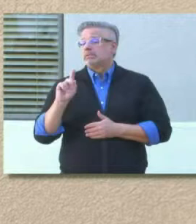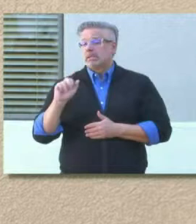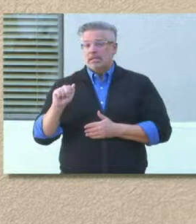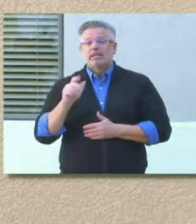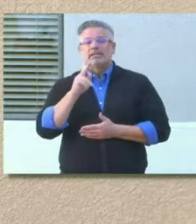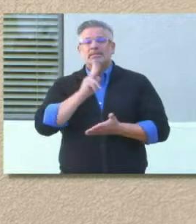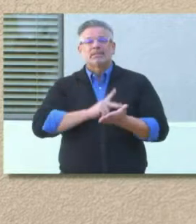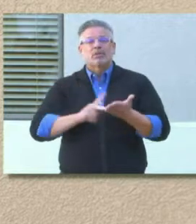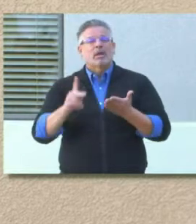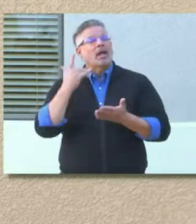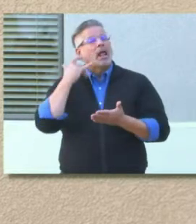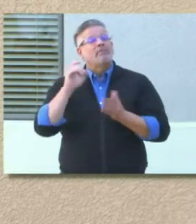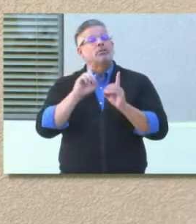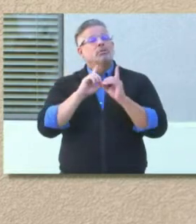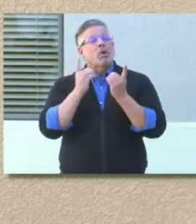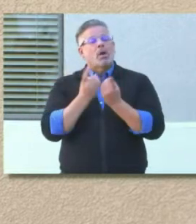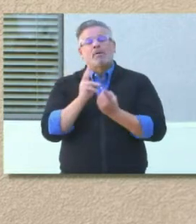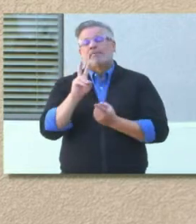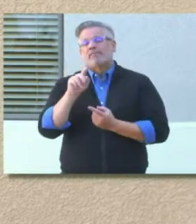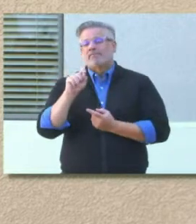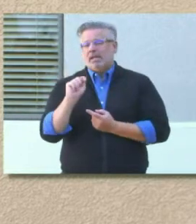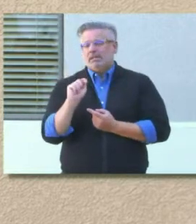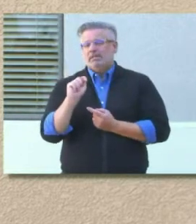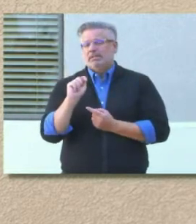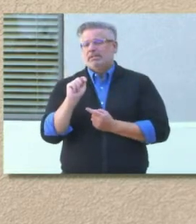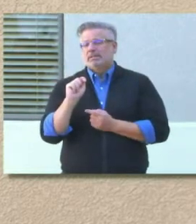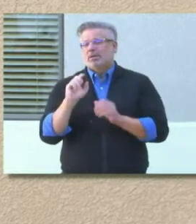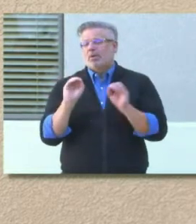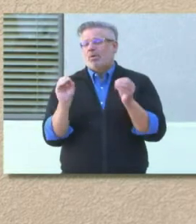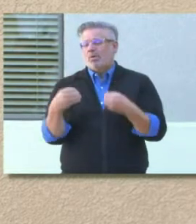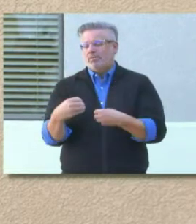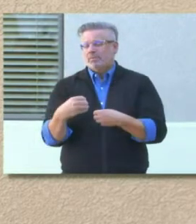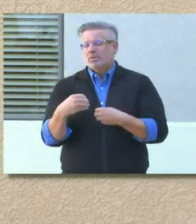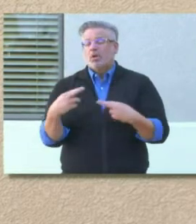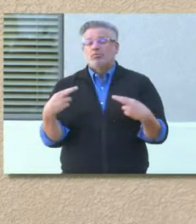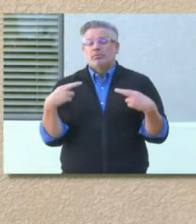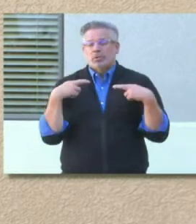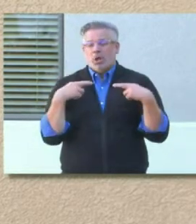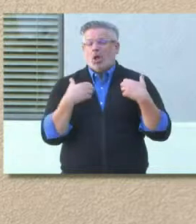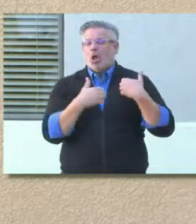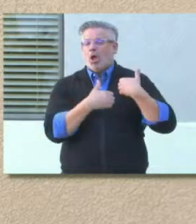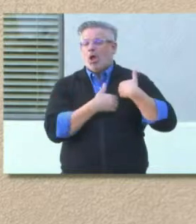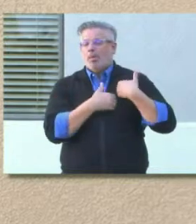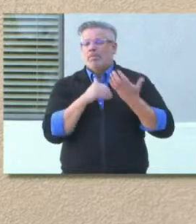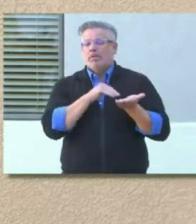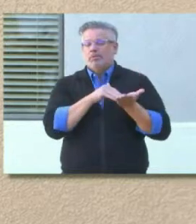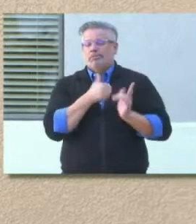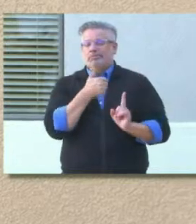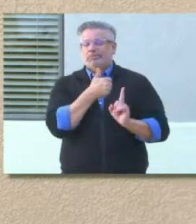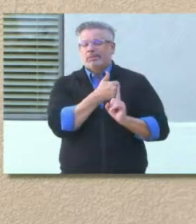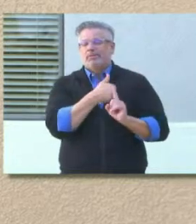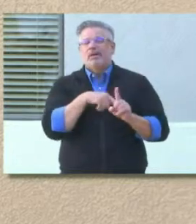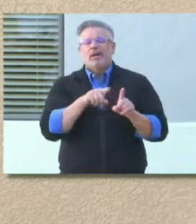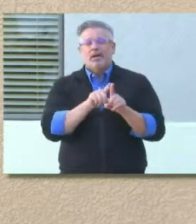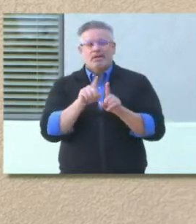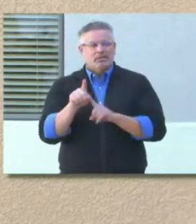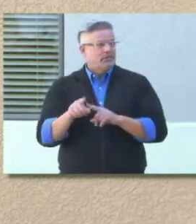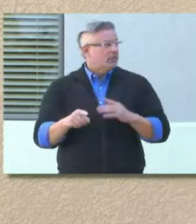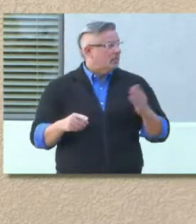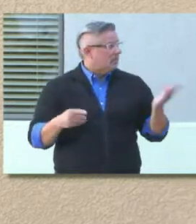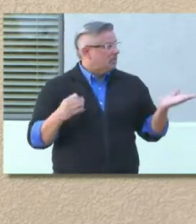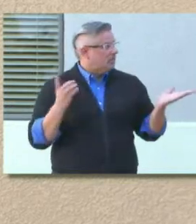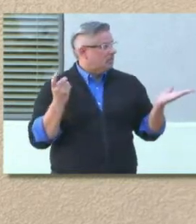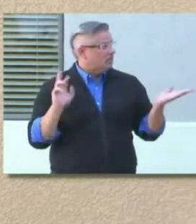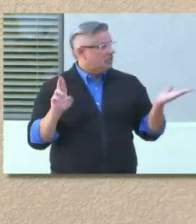of the California Department of Veterans Affairs and also a retired Army physician, as was I. So Dr.